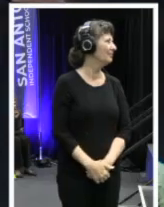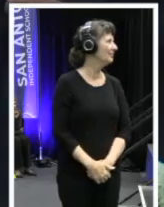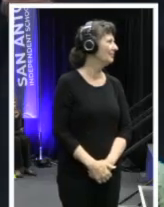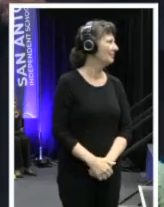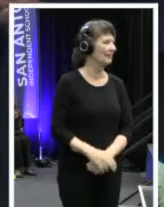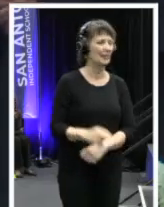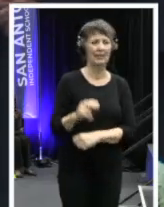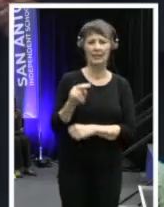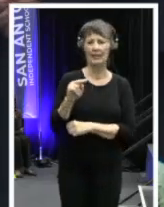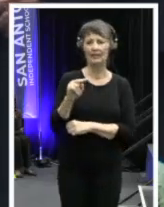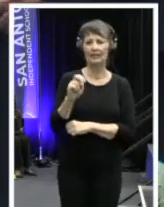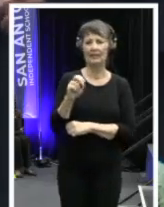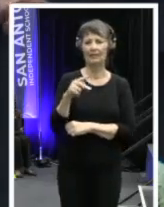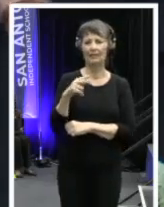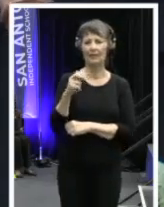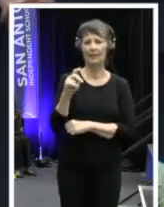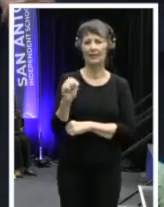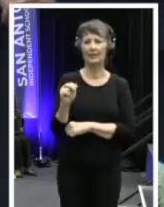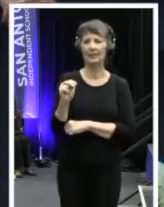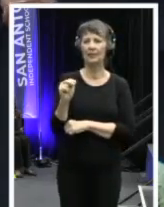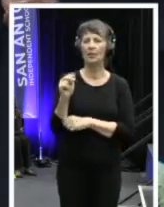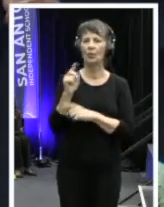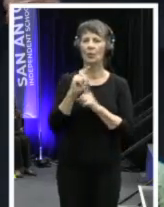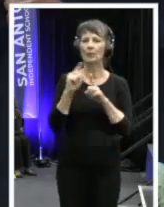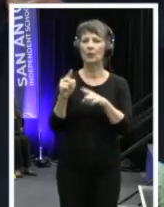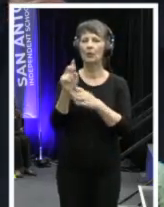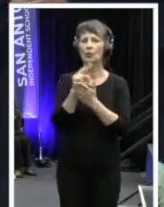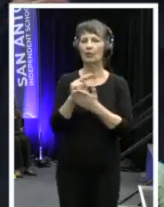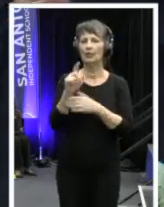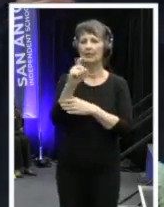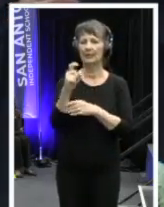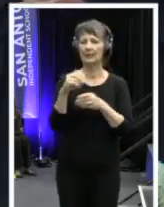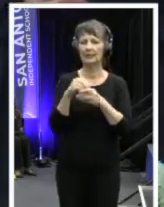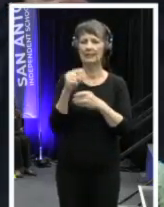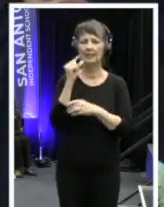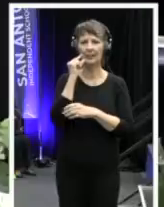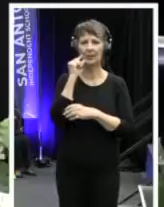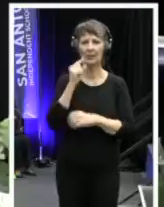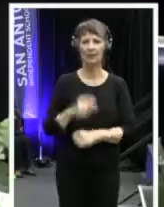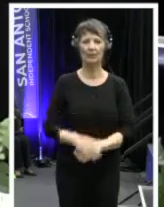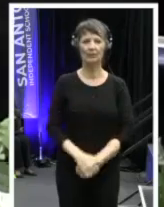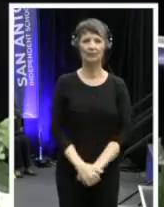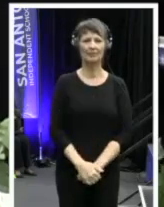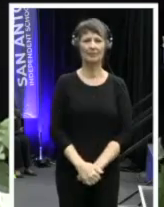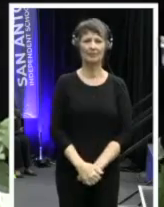Neftali Pina will be attending the University of Texas at San Antonio.